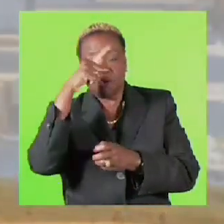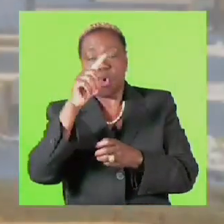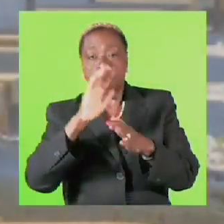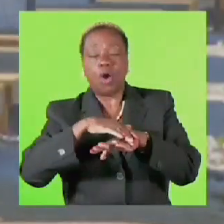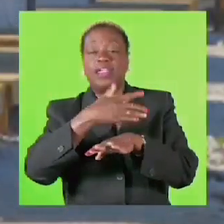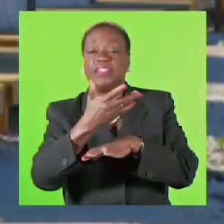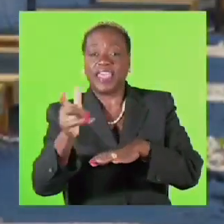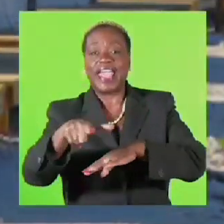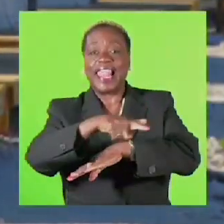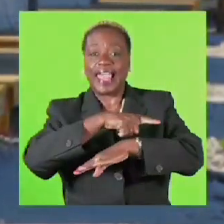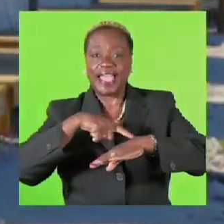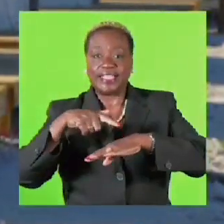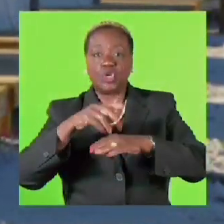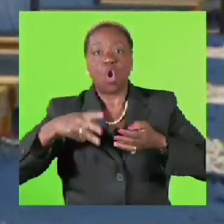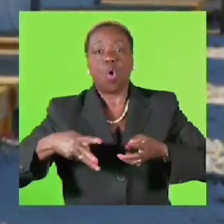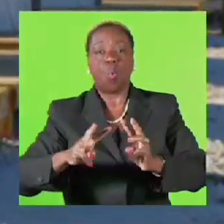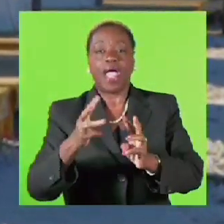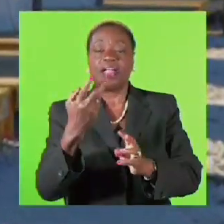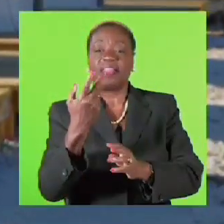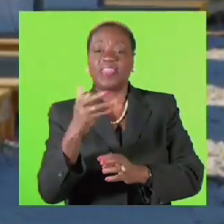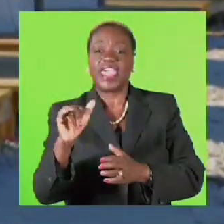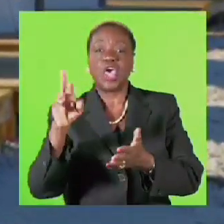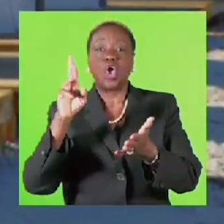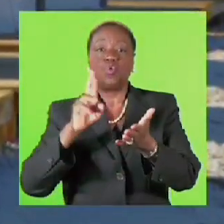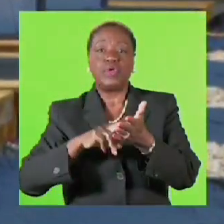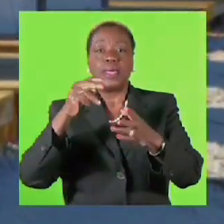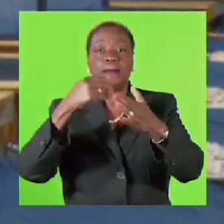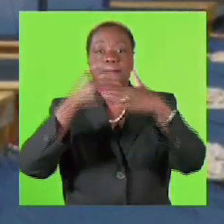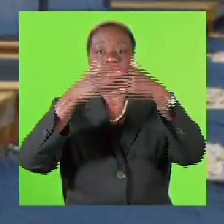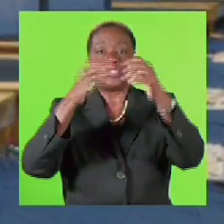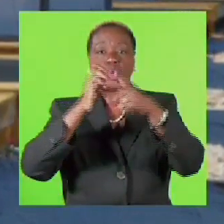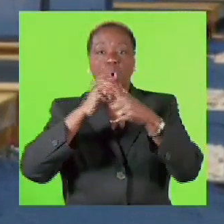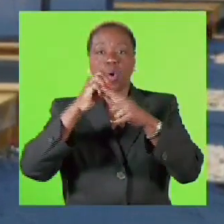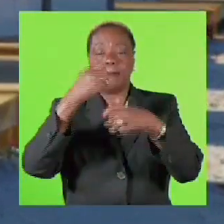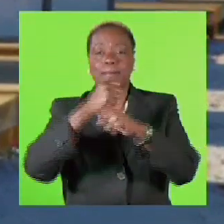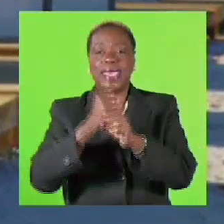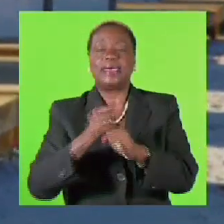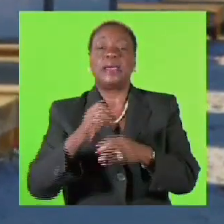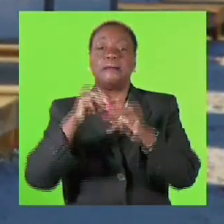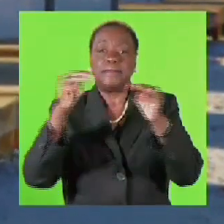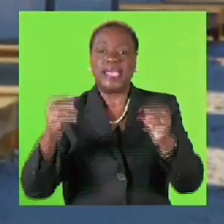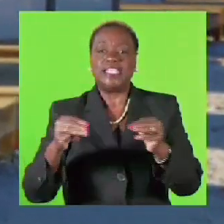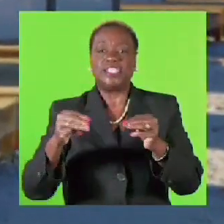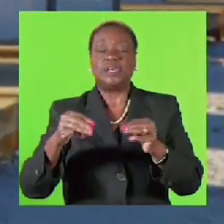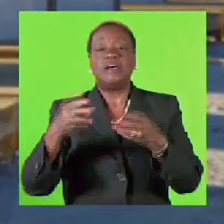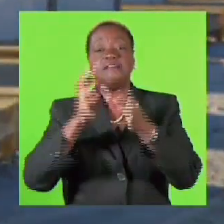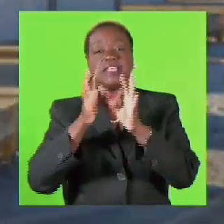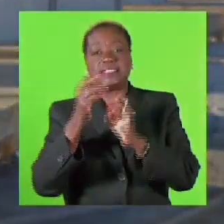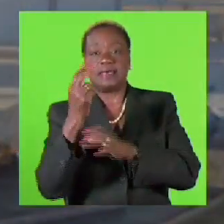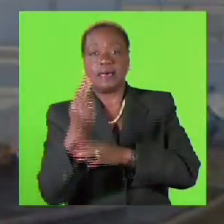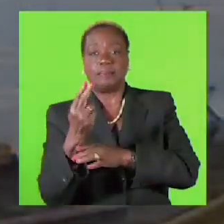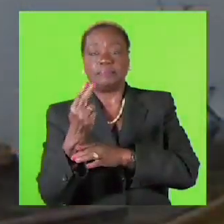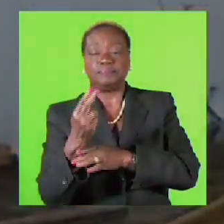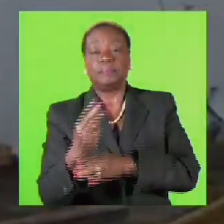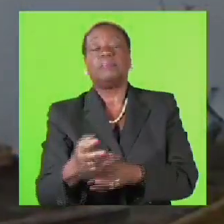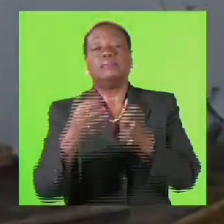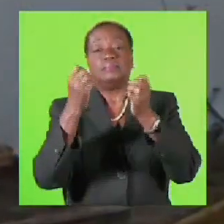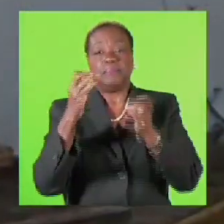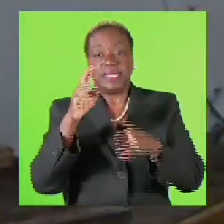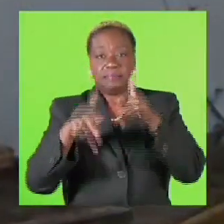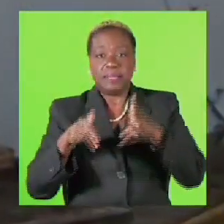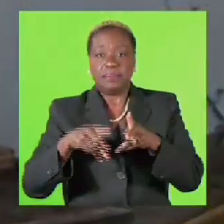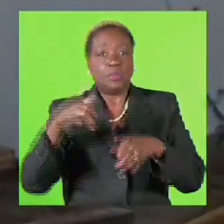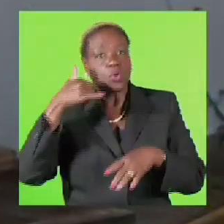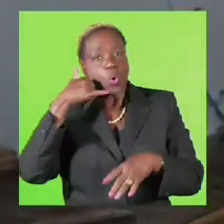their property while they rebuild or make major repairs. Quite a number of people have already called